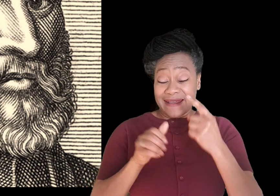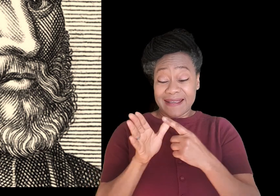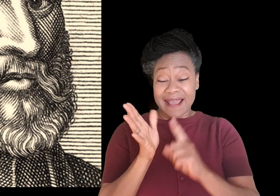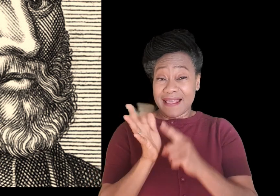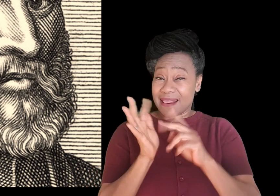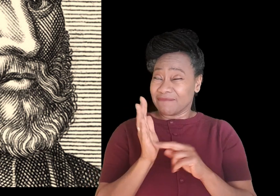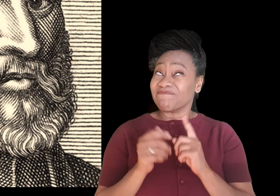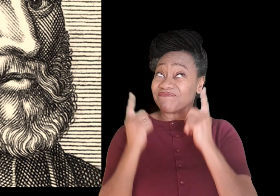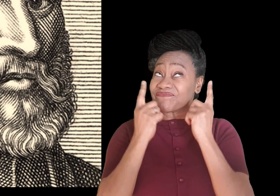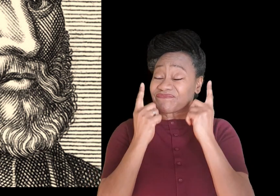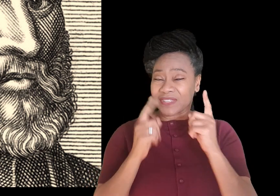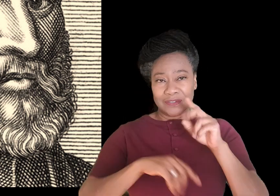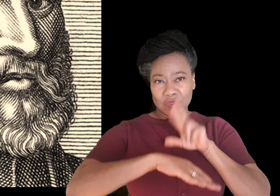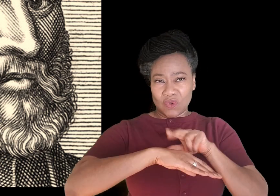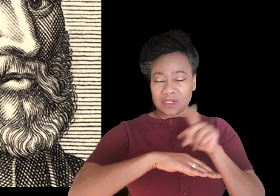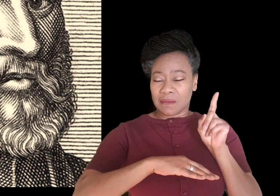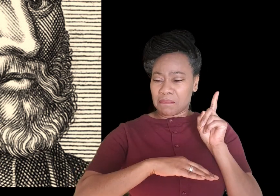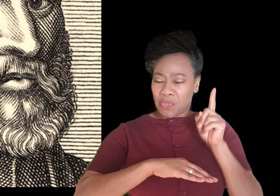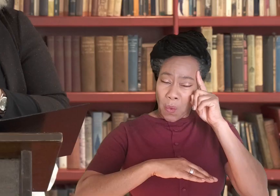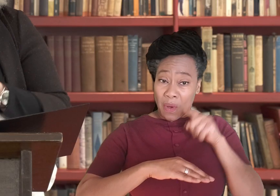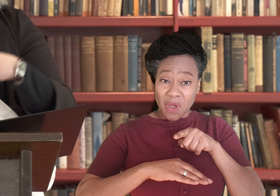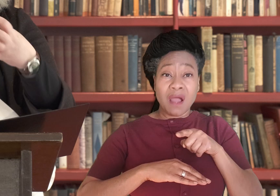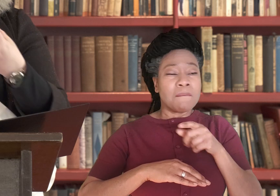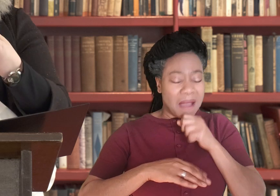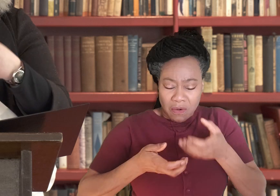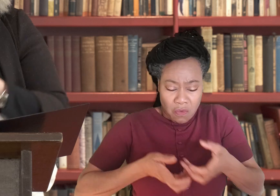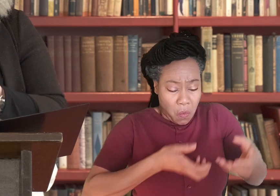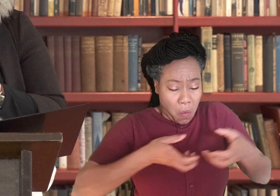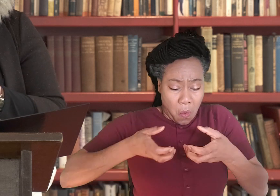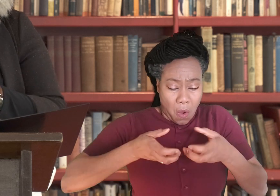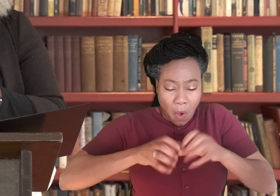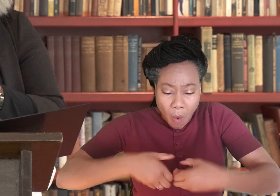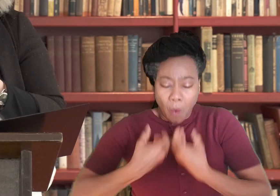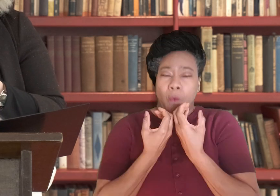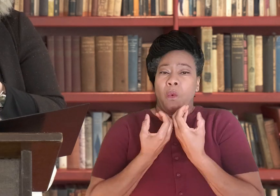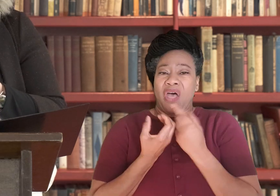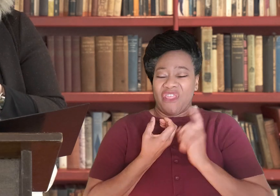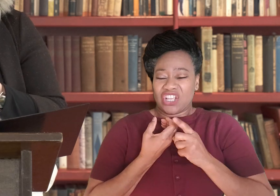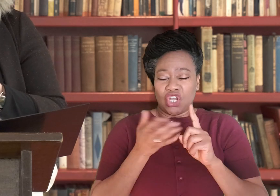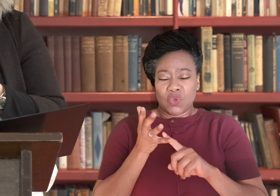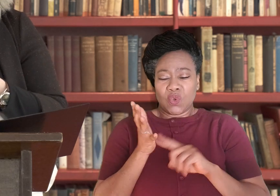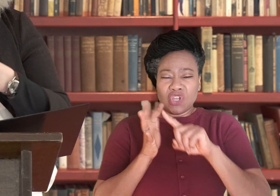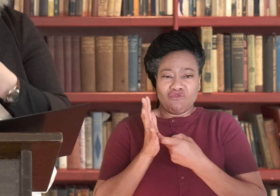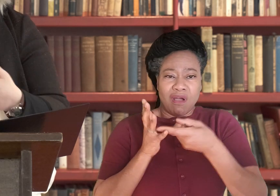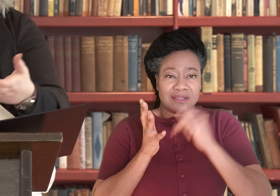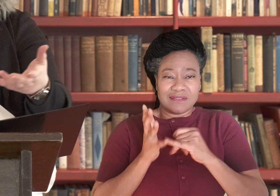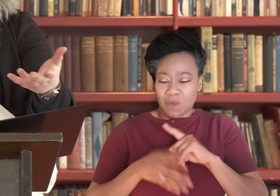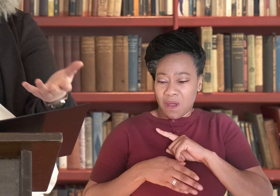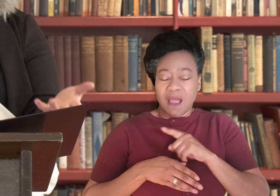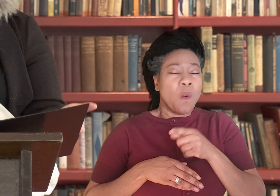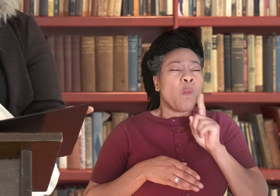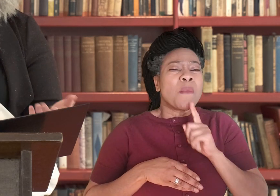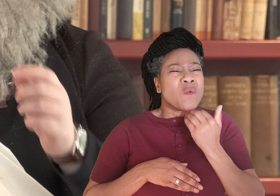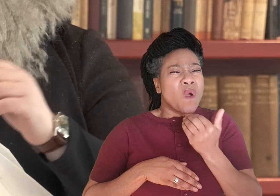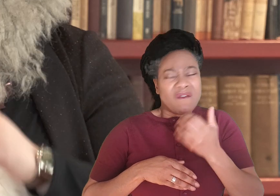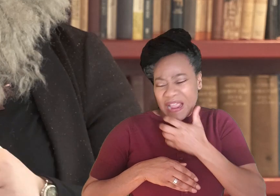Galen thought instead the uterus to be an inverted scrotum, trapped within the female body because women lacked the necessary heat to force